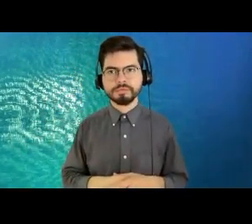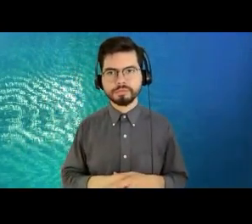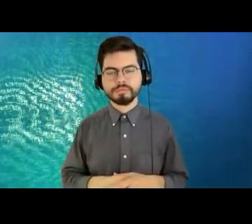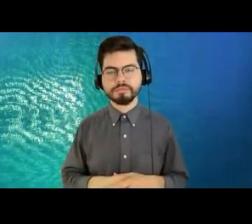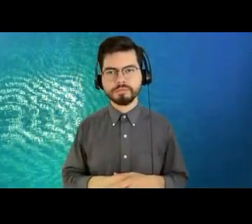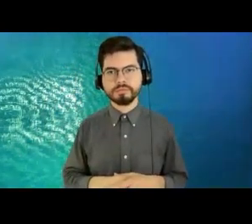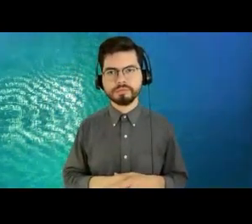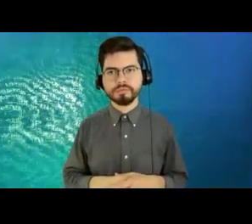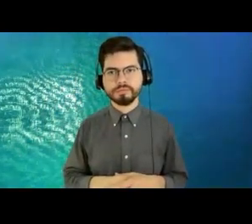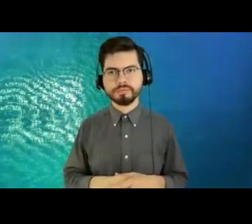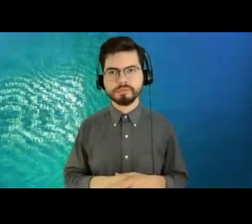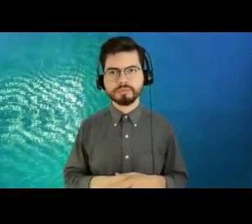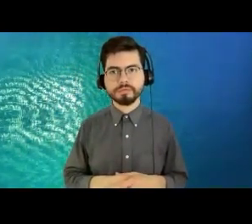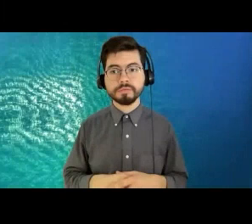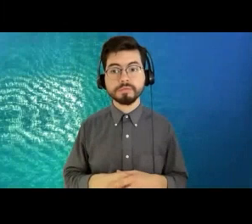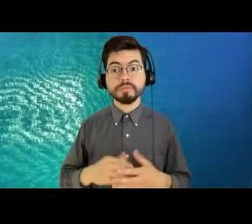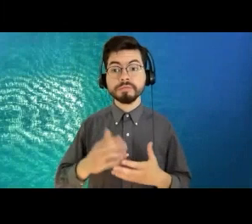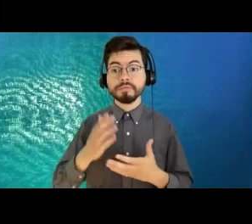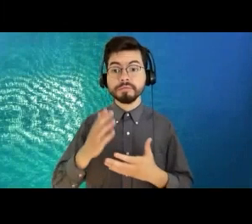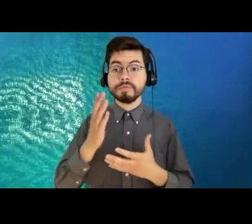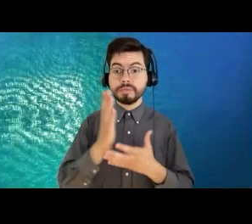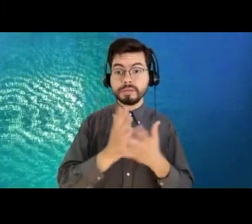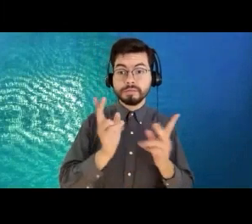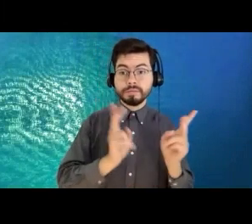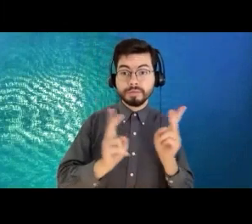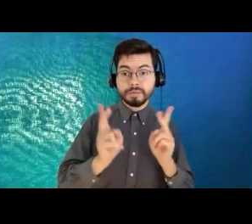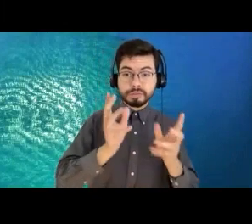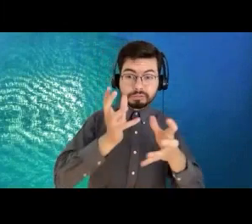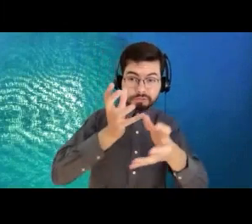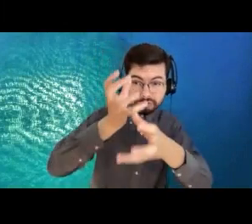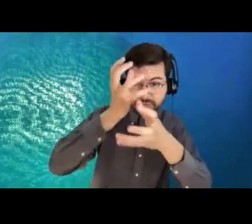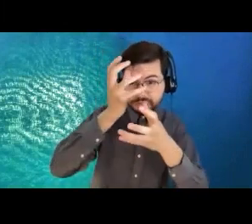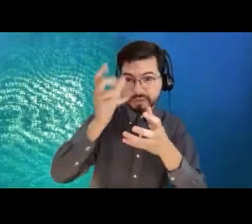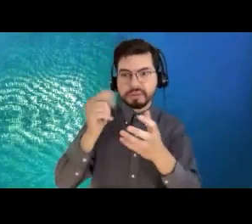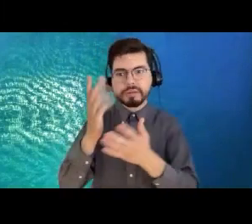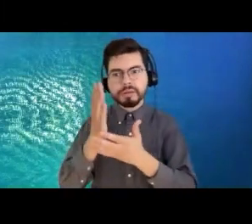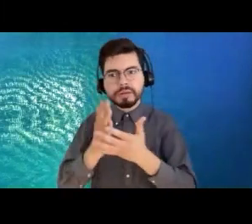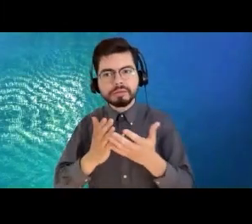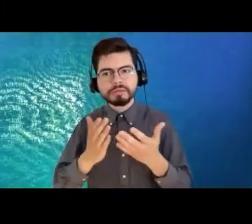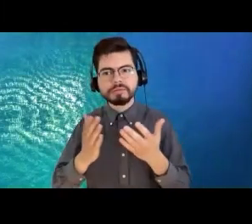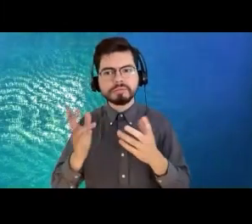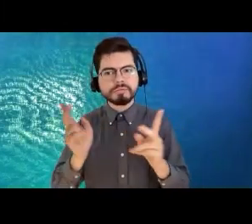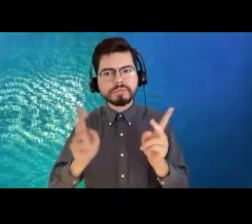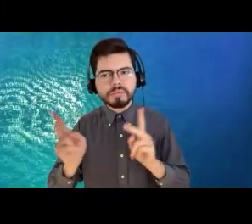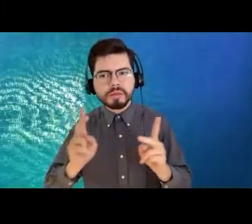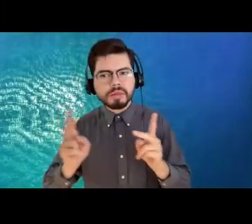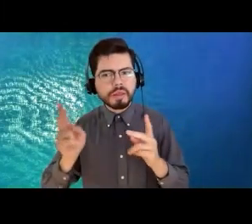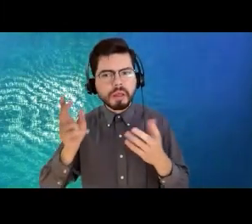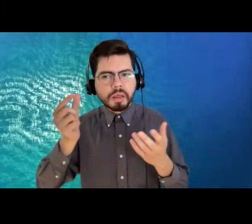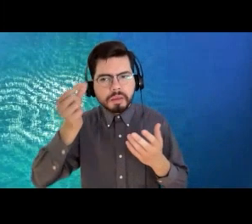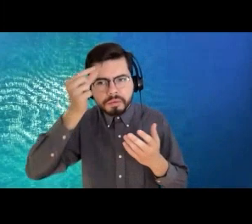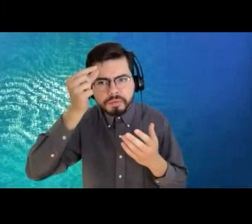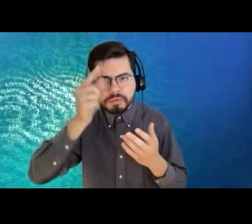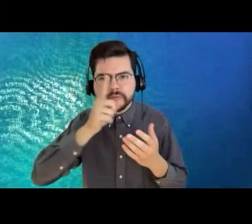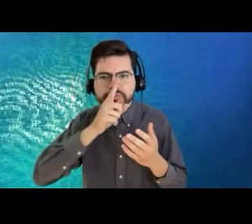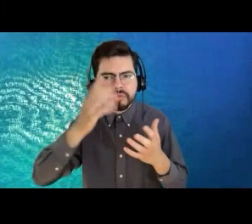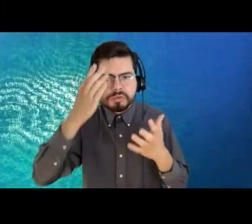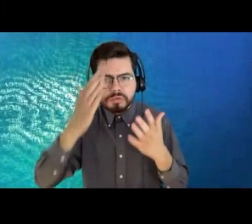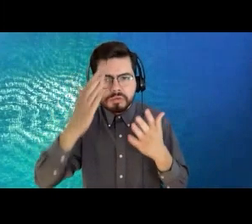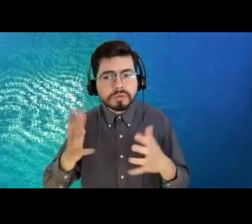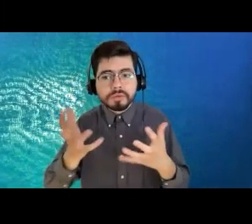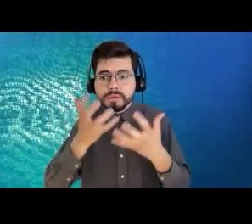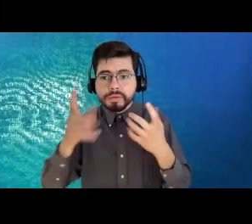levels of knowledge in preparation for being here. One of the things I said when we did this on May